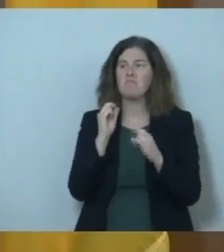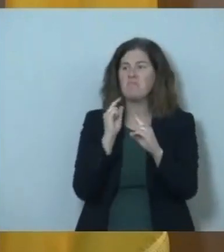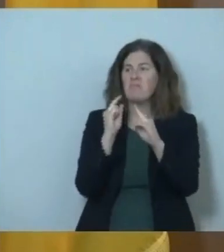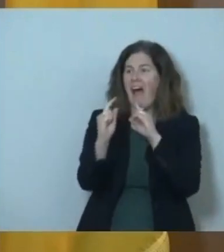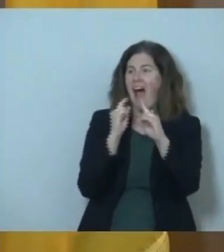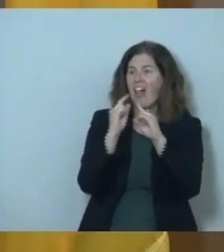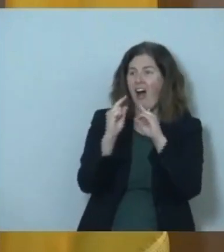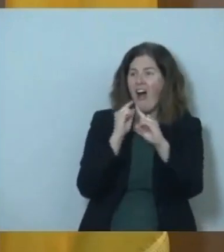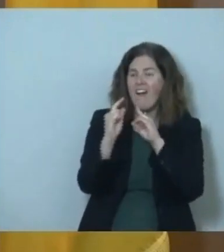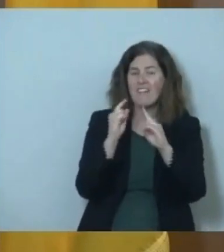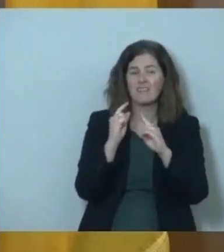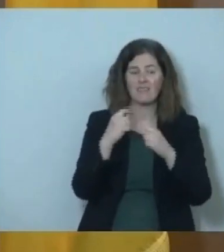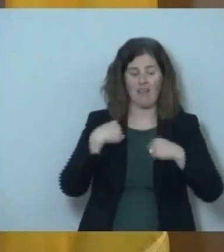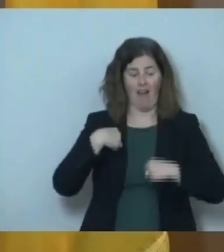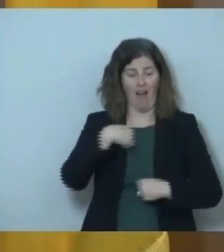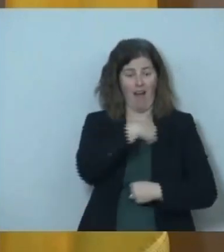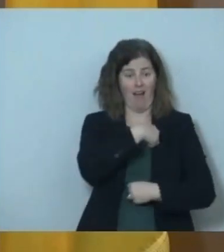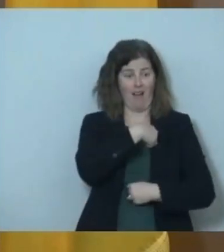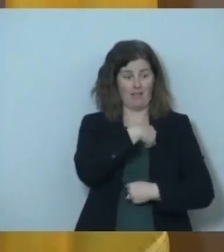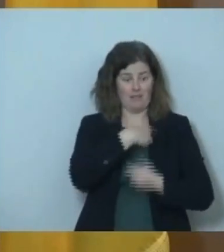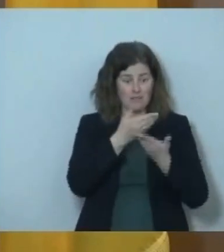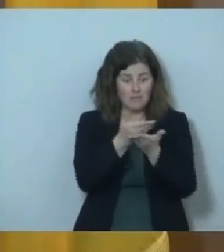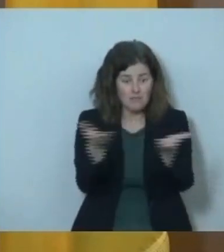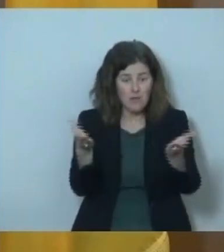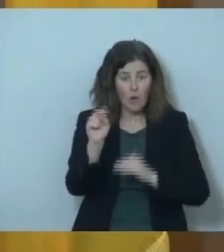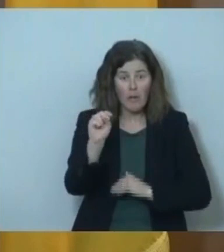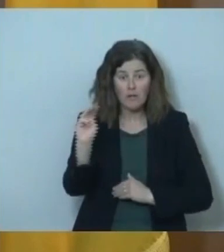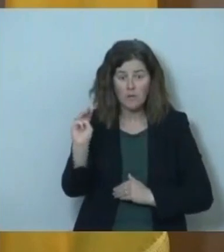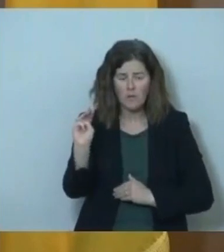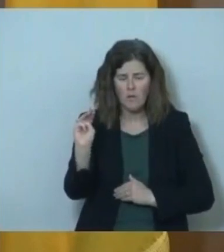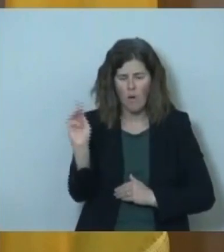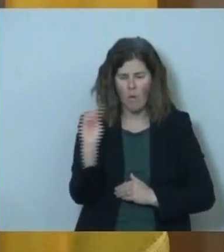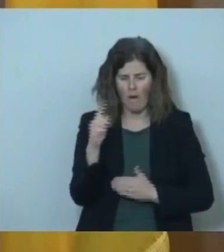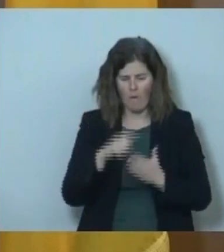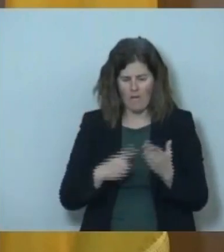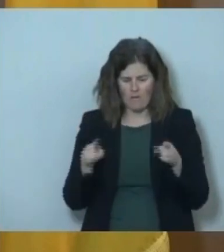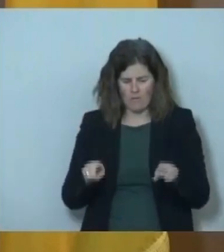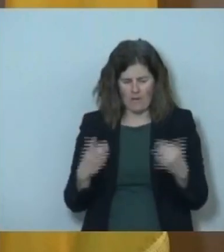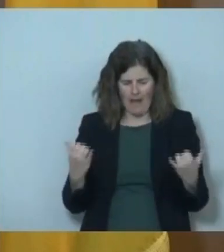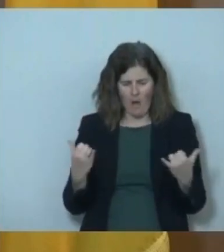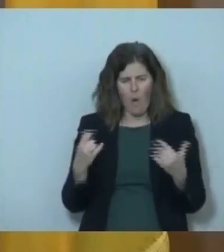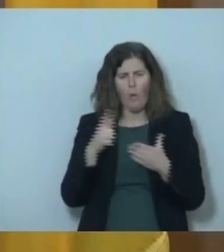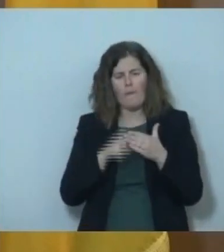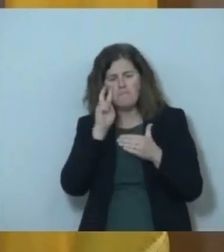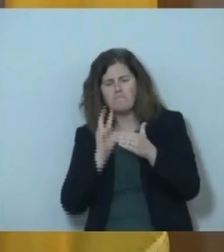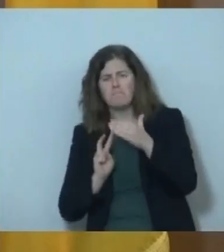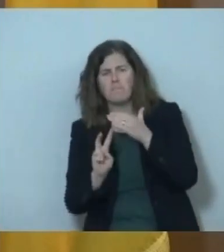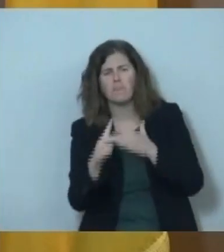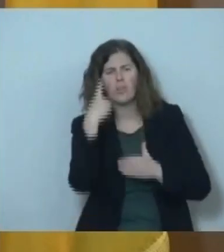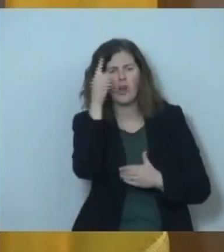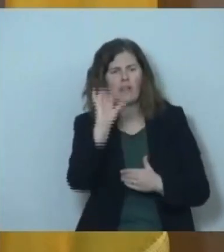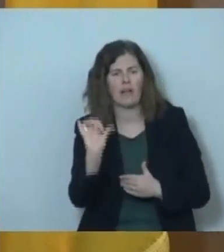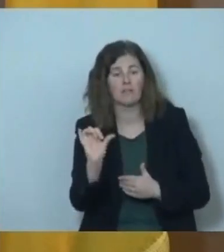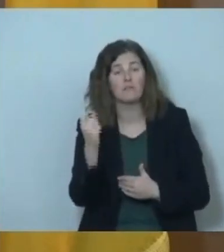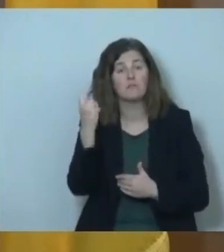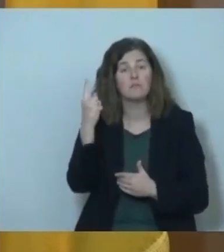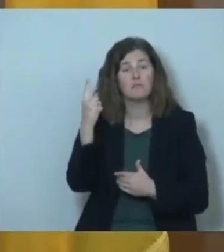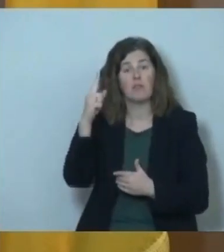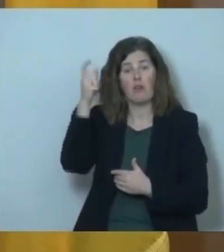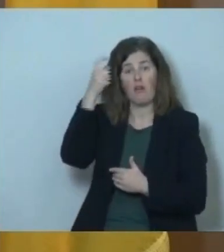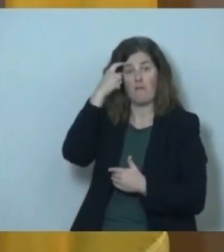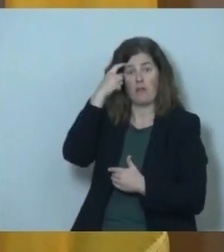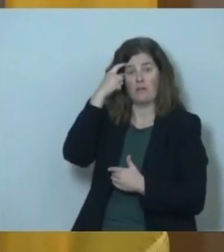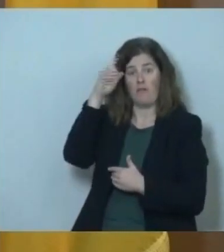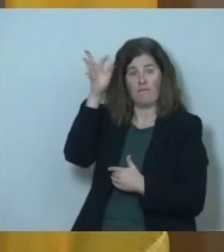between us and New Mexico about where we are and where we're going. All right, so the White House, and in